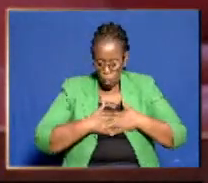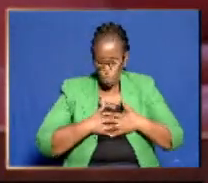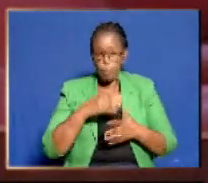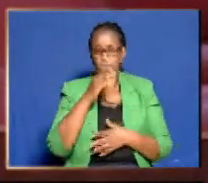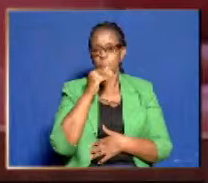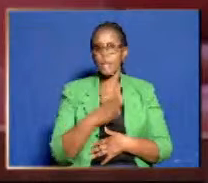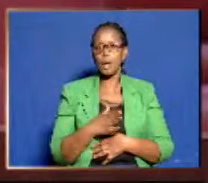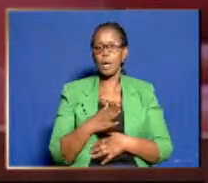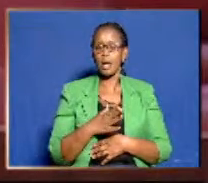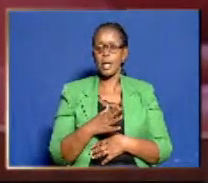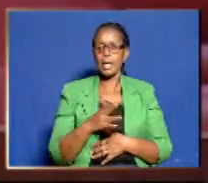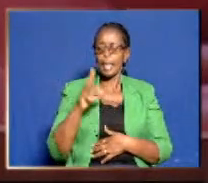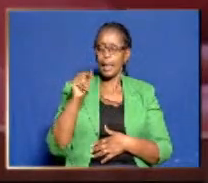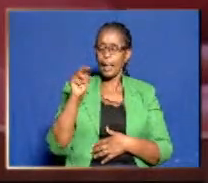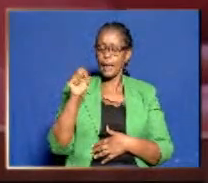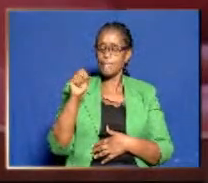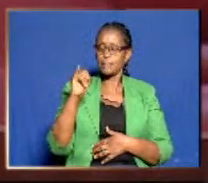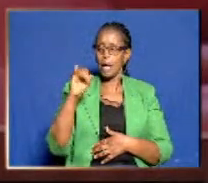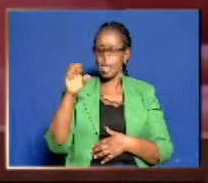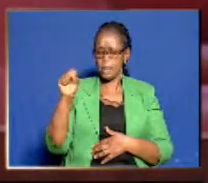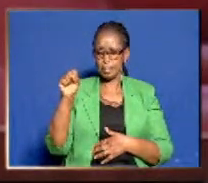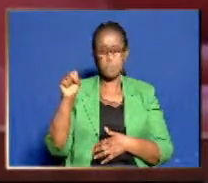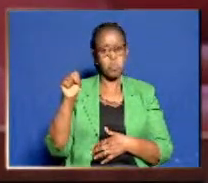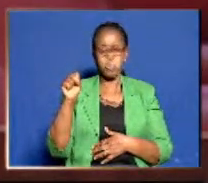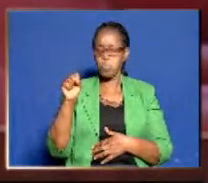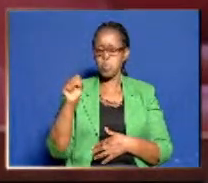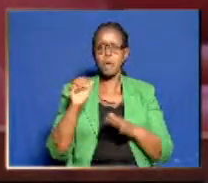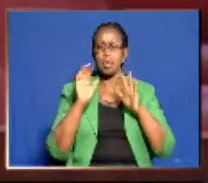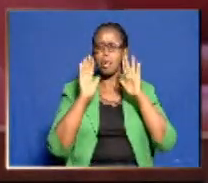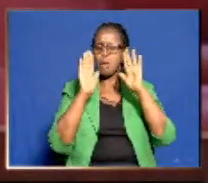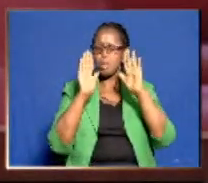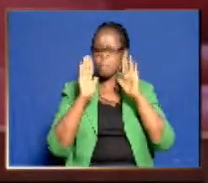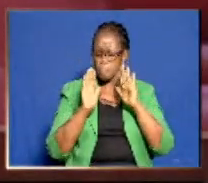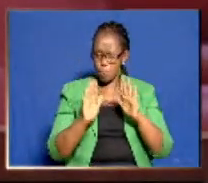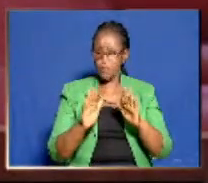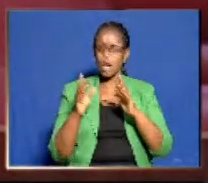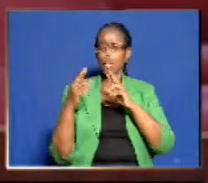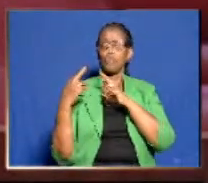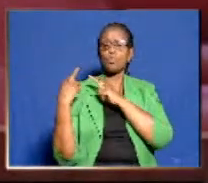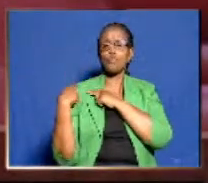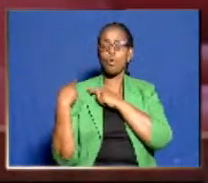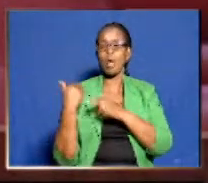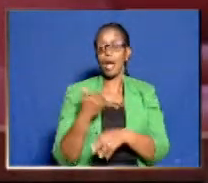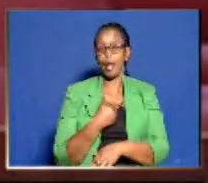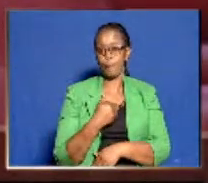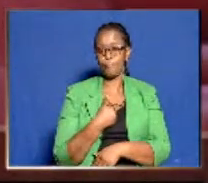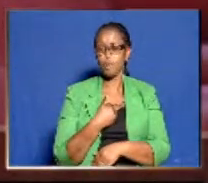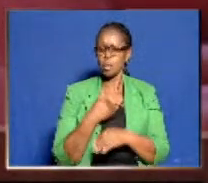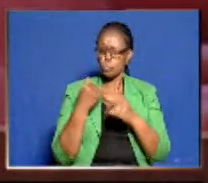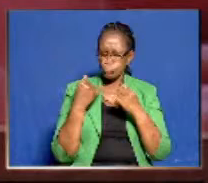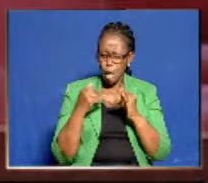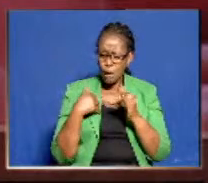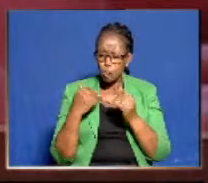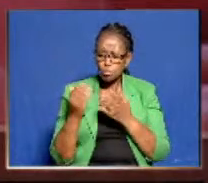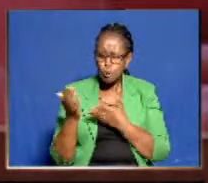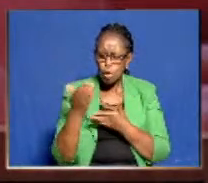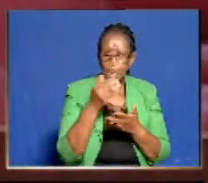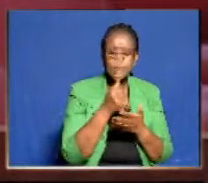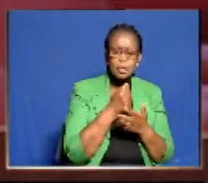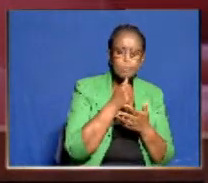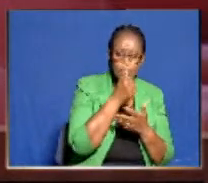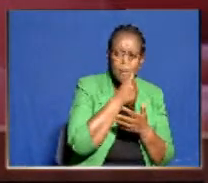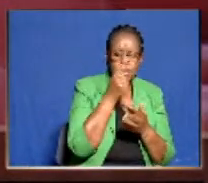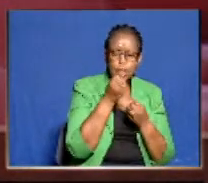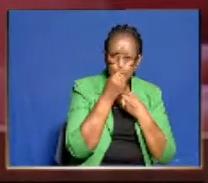National Intelligence Services plays a critical role in providing security intelligence and counterintelligence to deal with emerging threats such